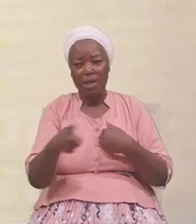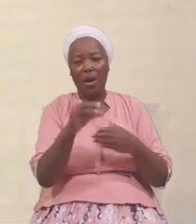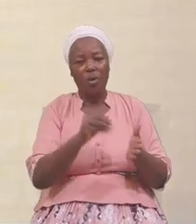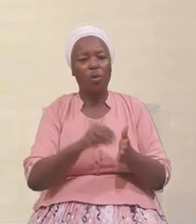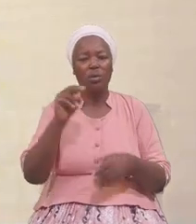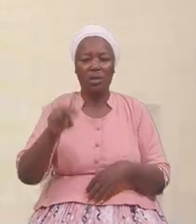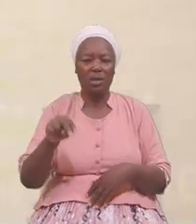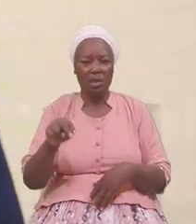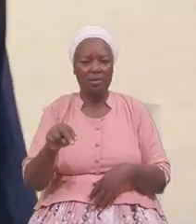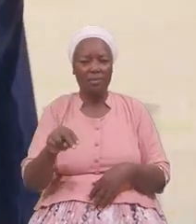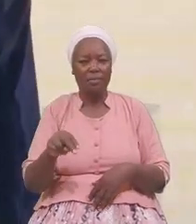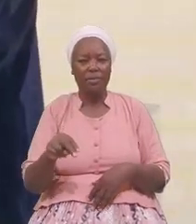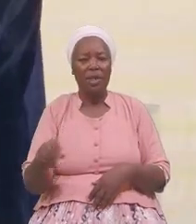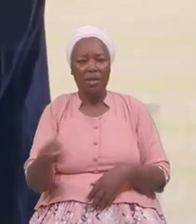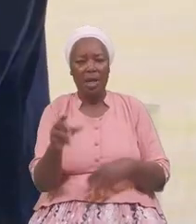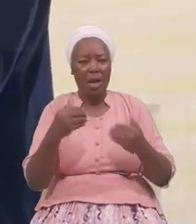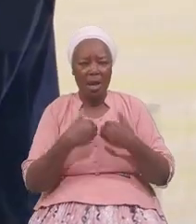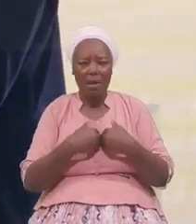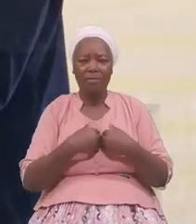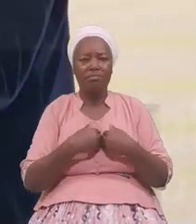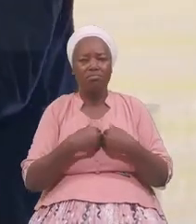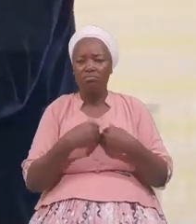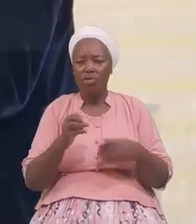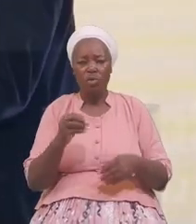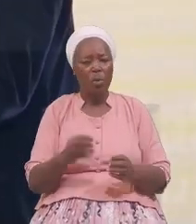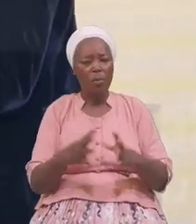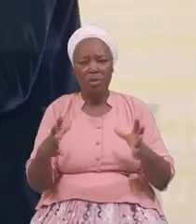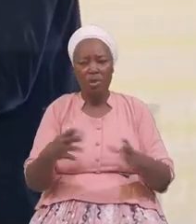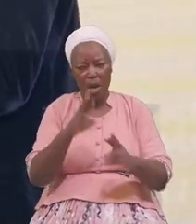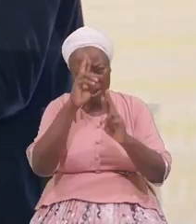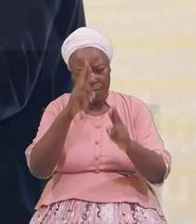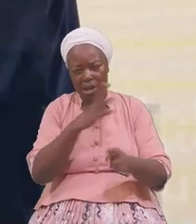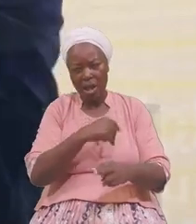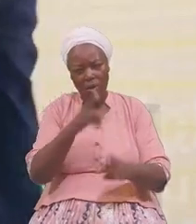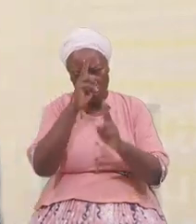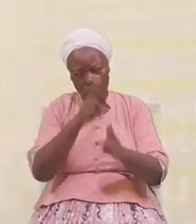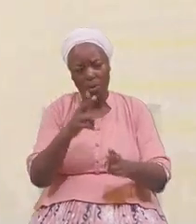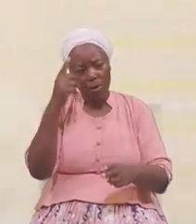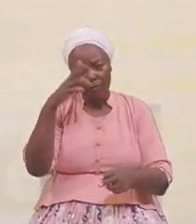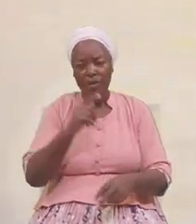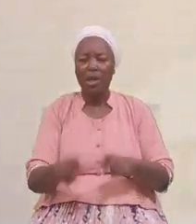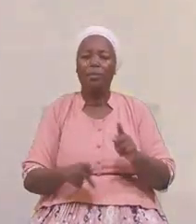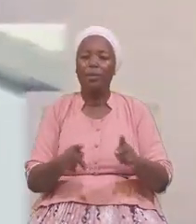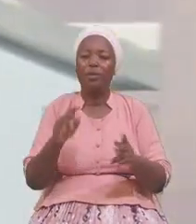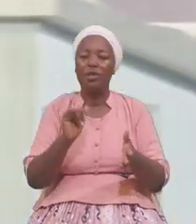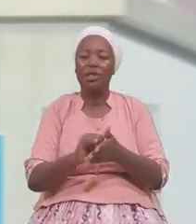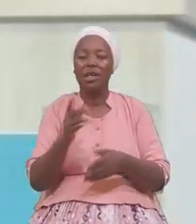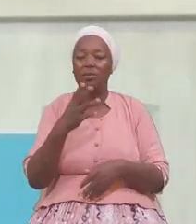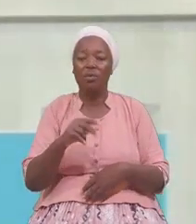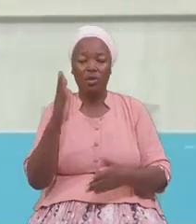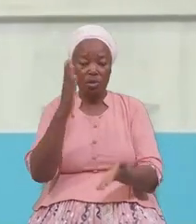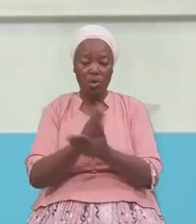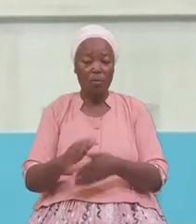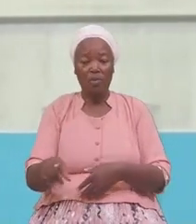They have so much respect and honor for the people that will stop